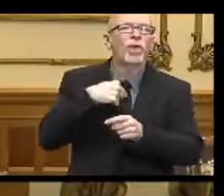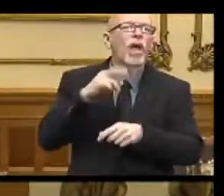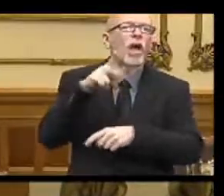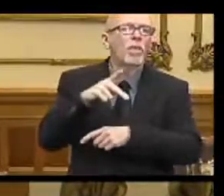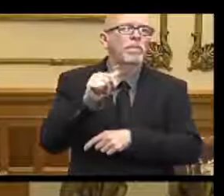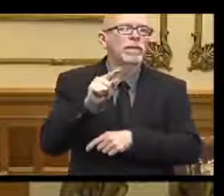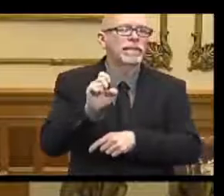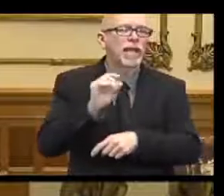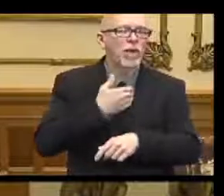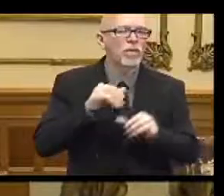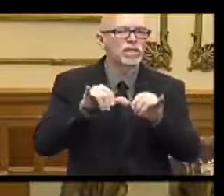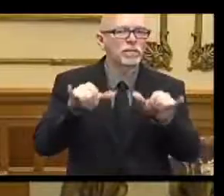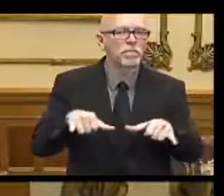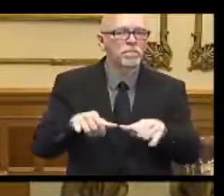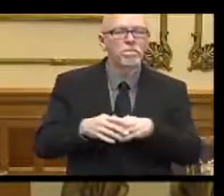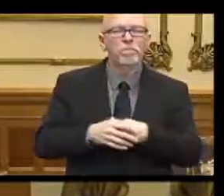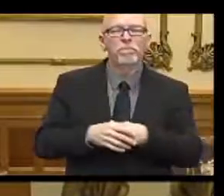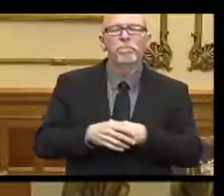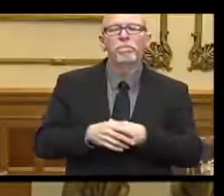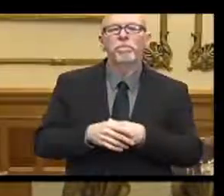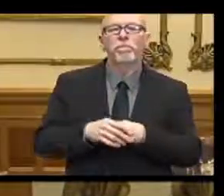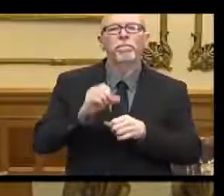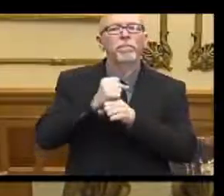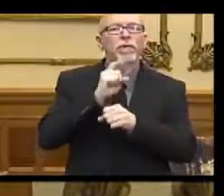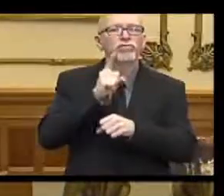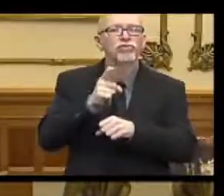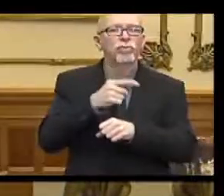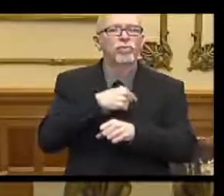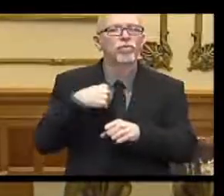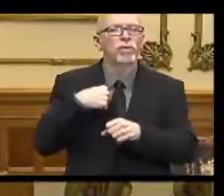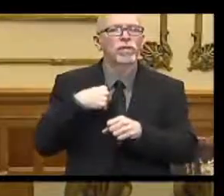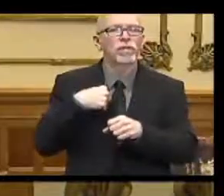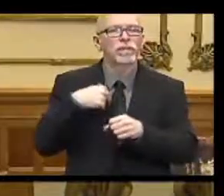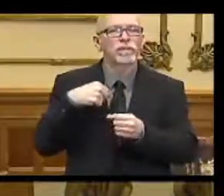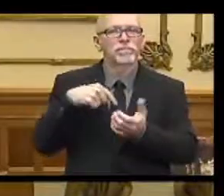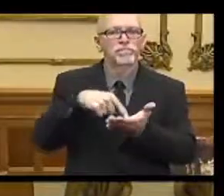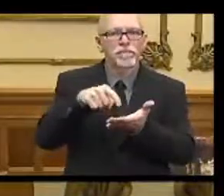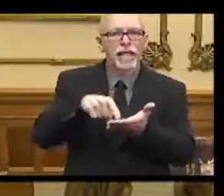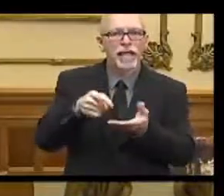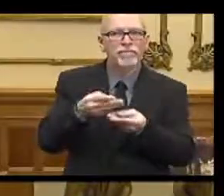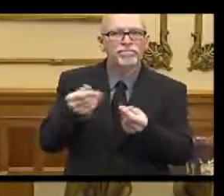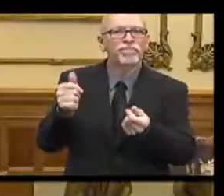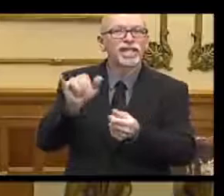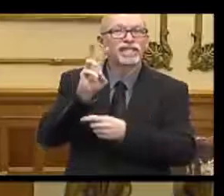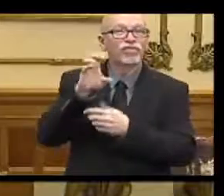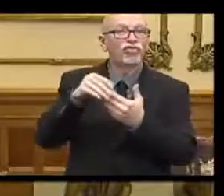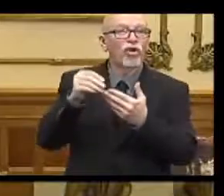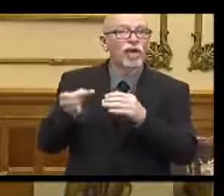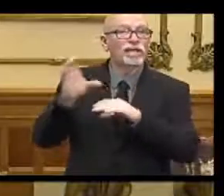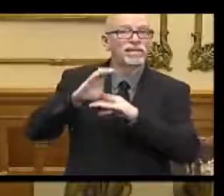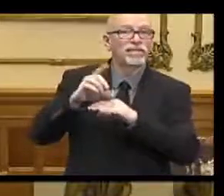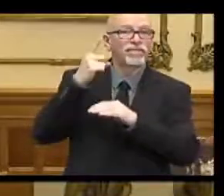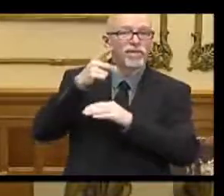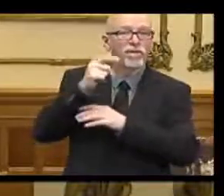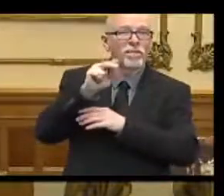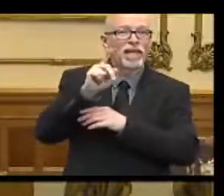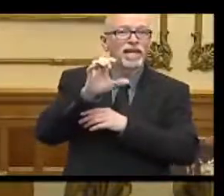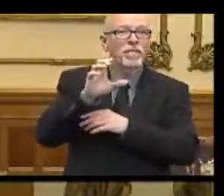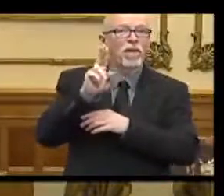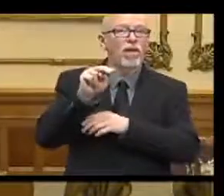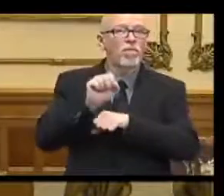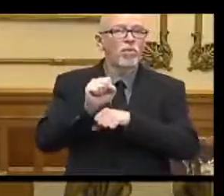updates to our system to make sure that we were providing those payments for the additional $600 a week under the pandemic